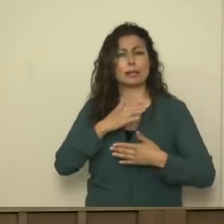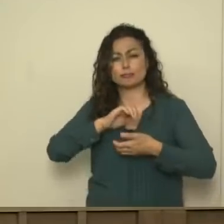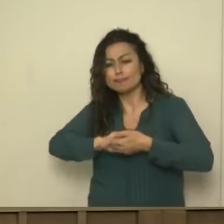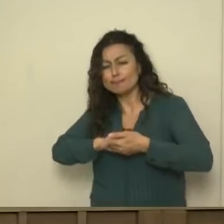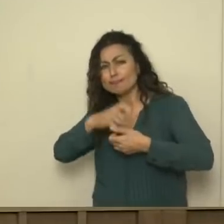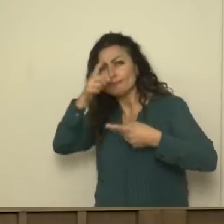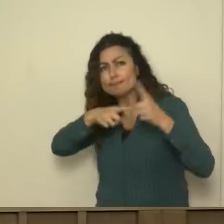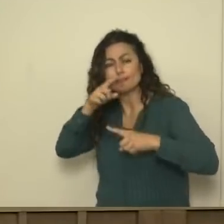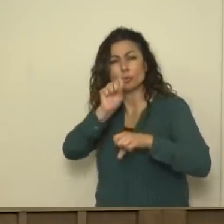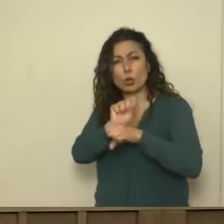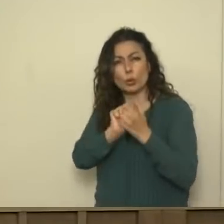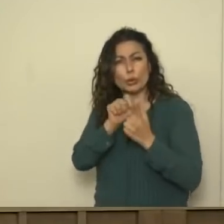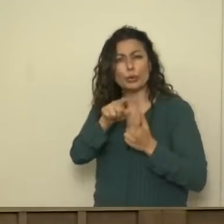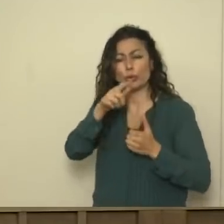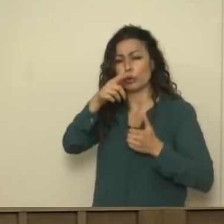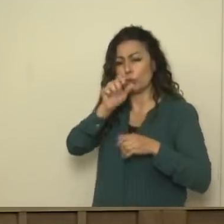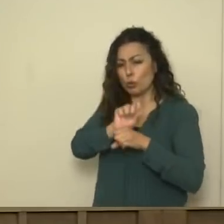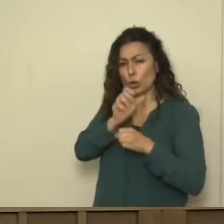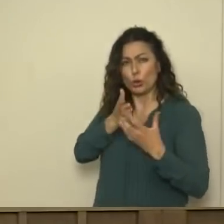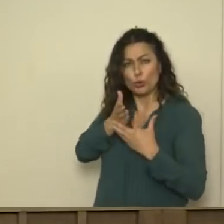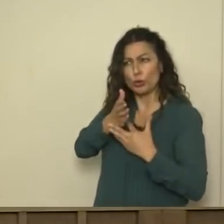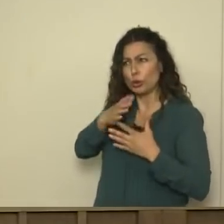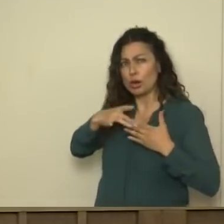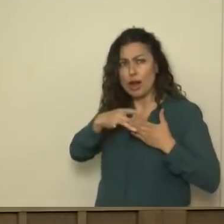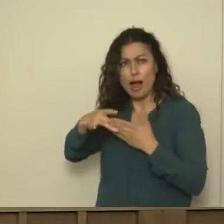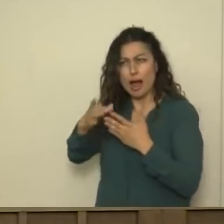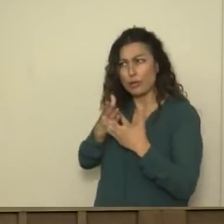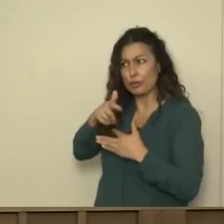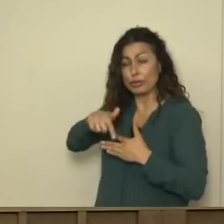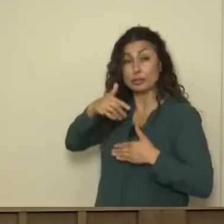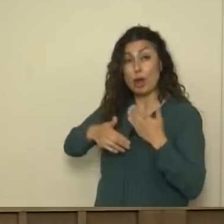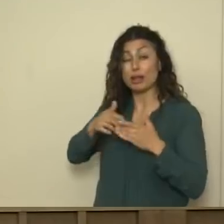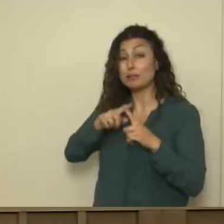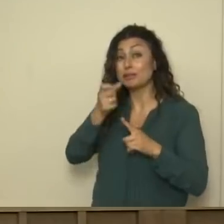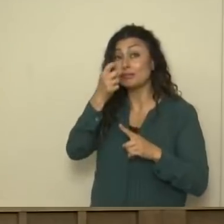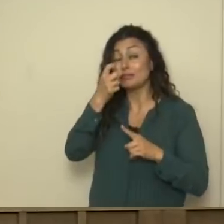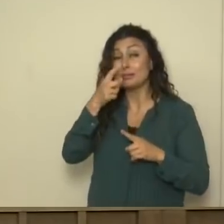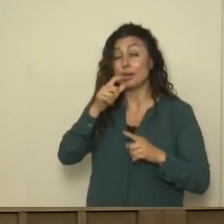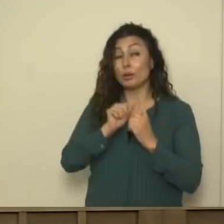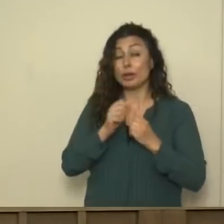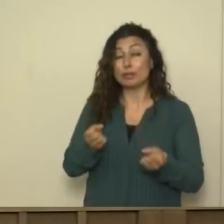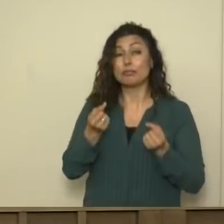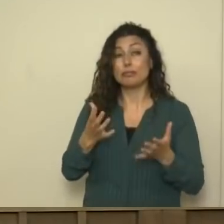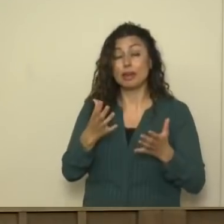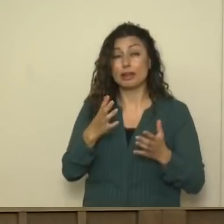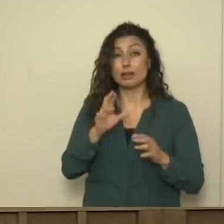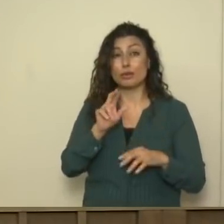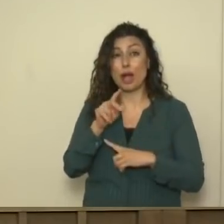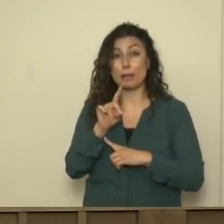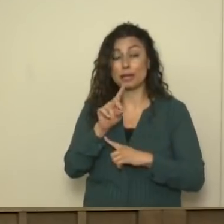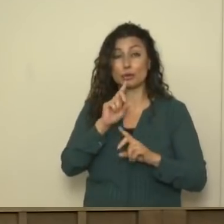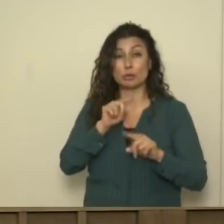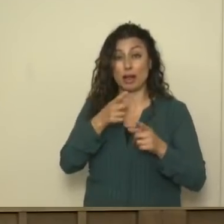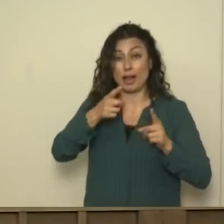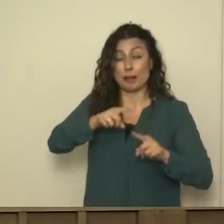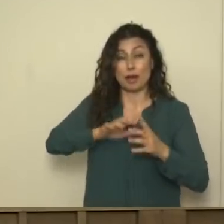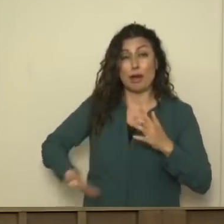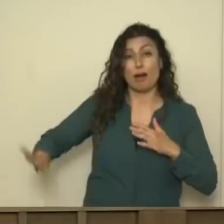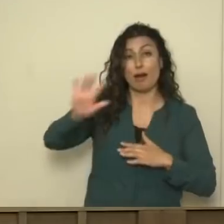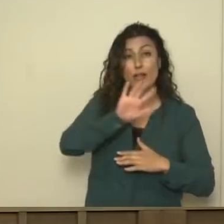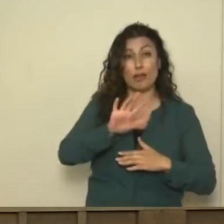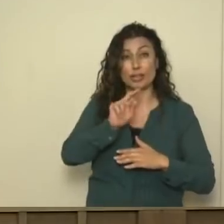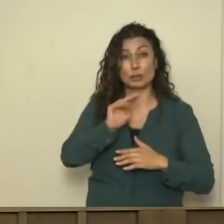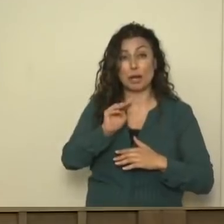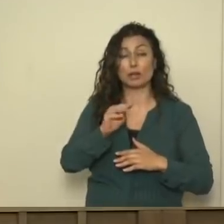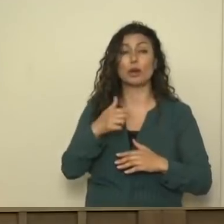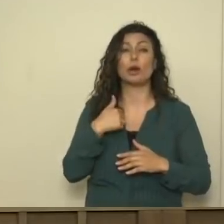happy to walk you through this rapid response process. Unfortunately, with the number of rapid responses that are happening throughout the state of New Mexico,